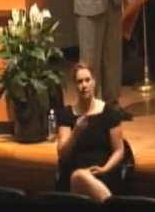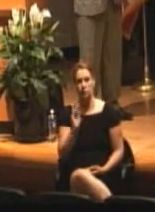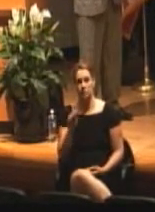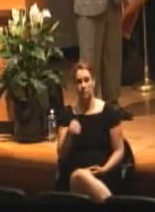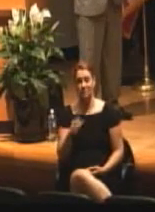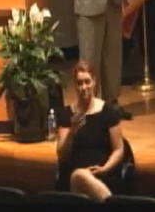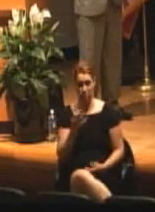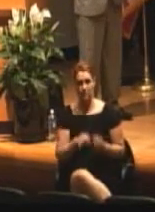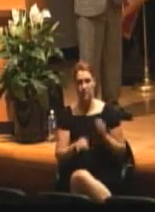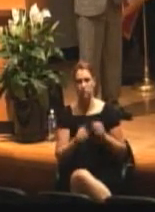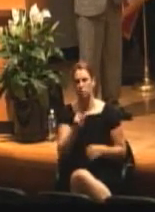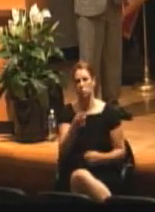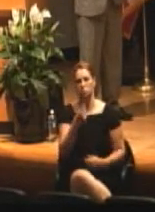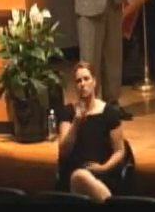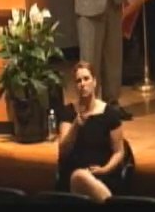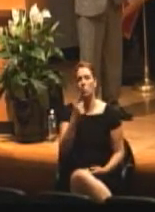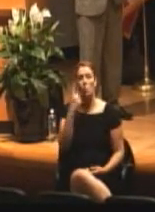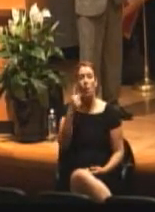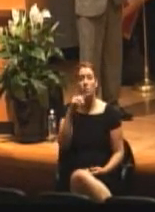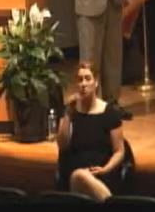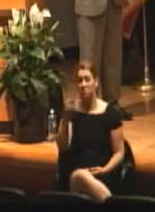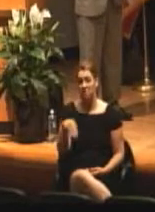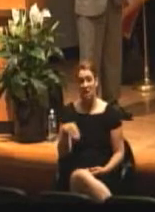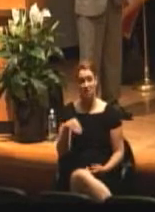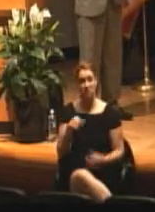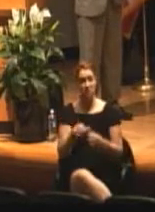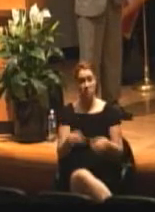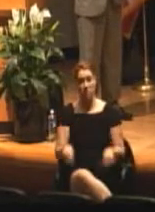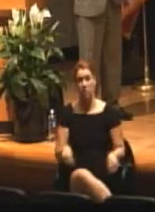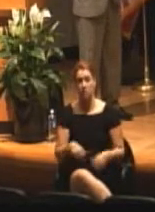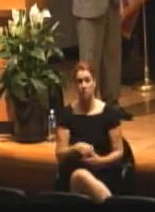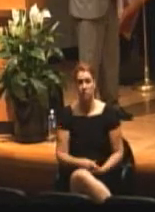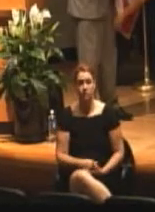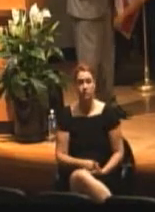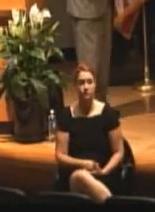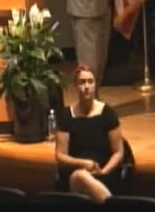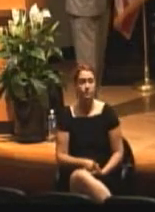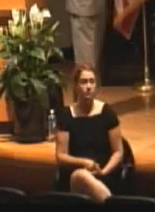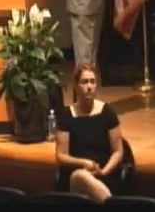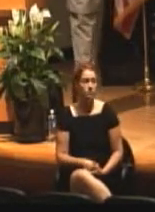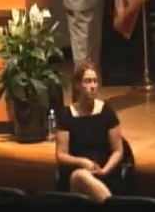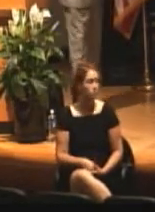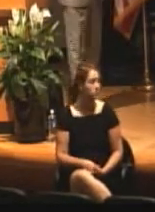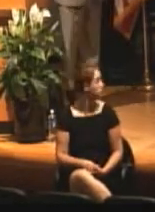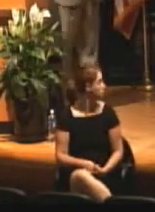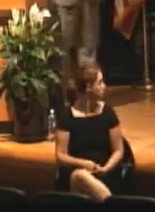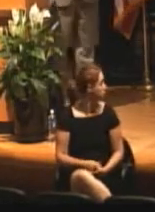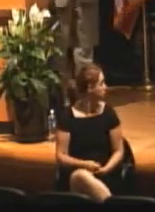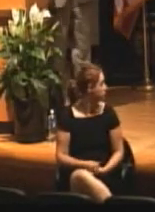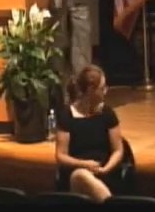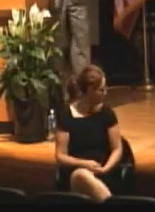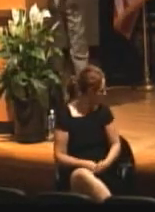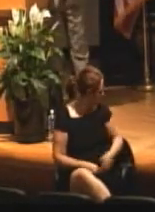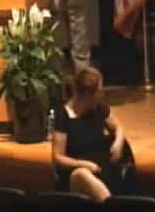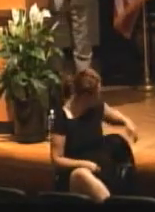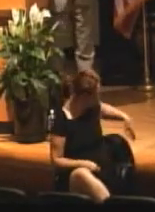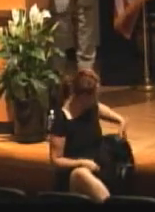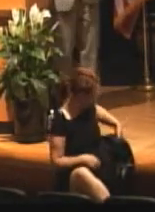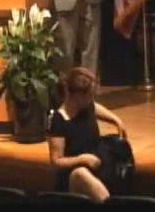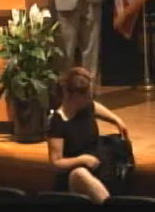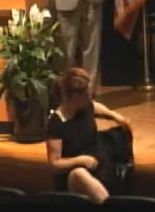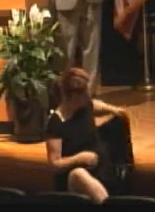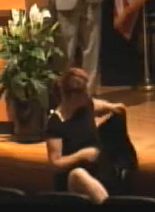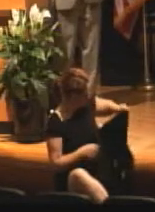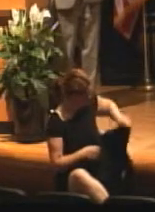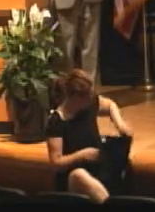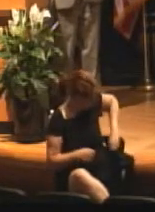basically need that 1% down payment at that point. So they allow you to get in there. There are certain restrictions on what they'll do.